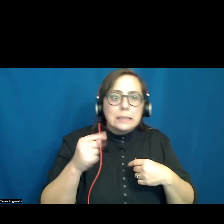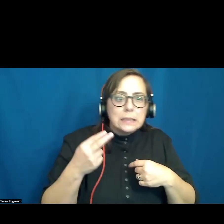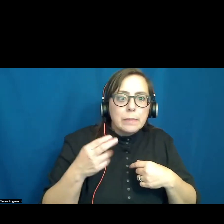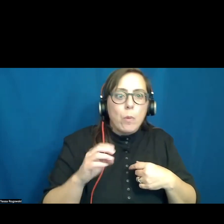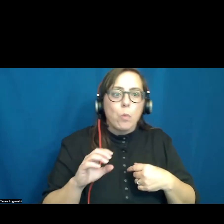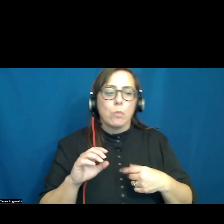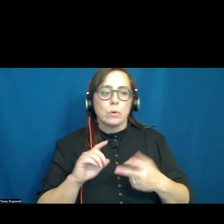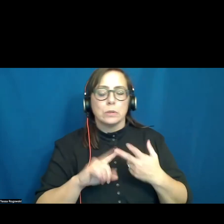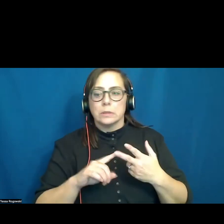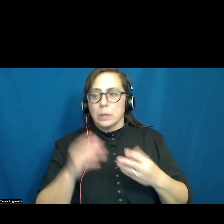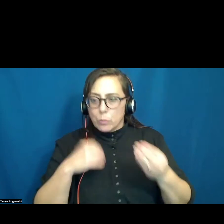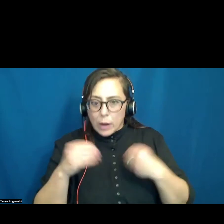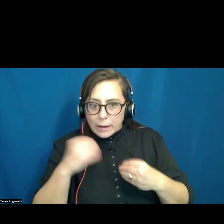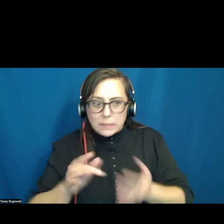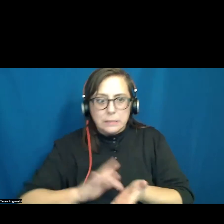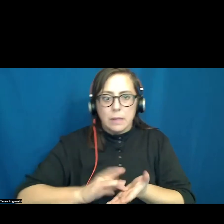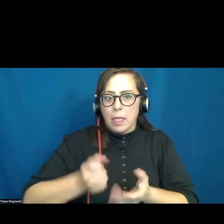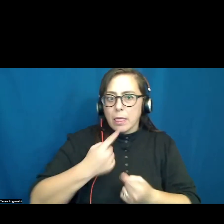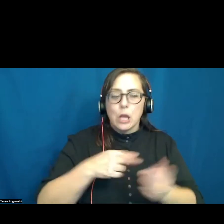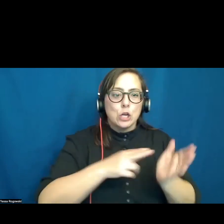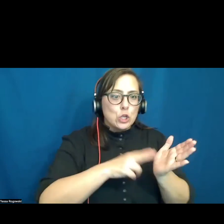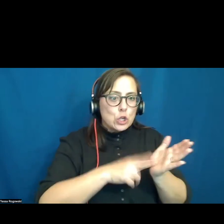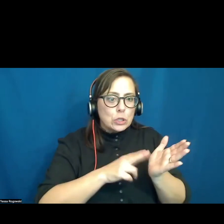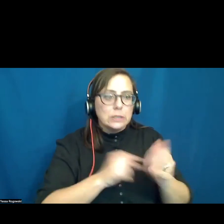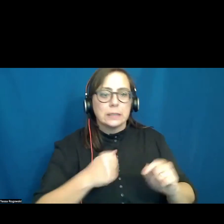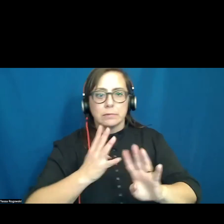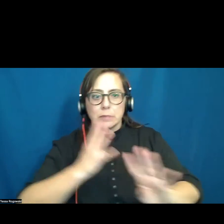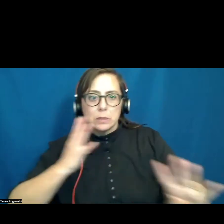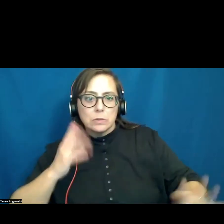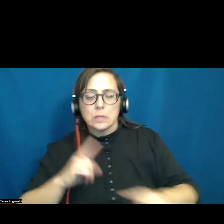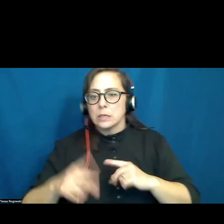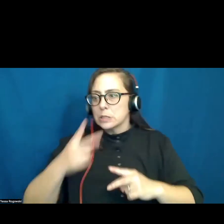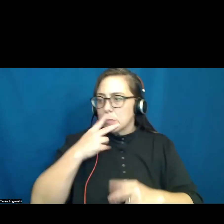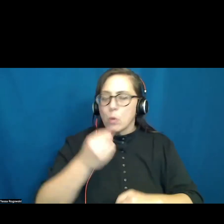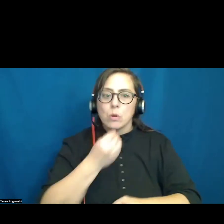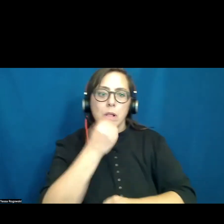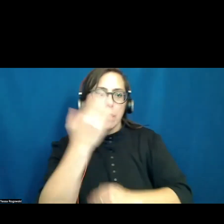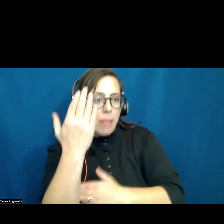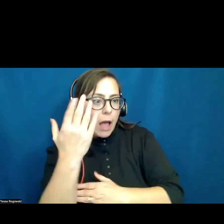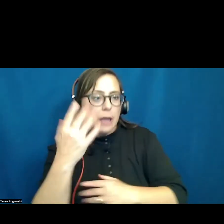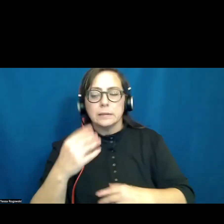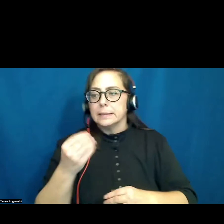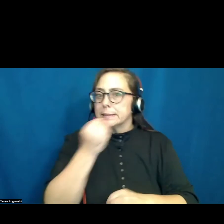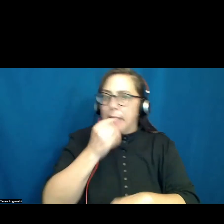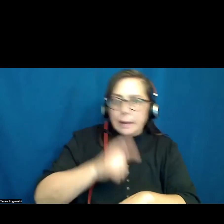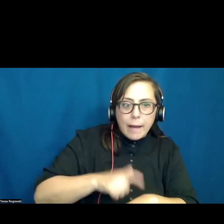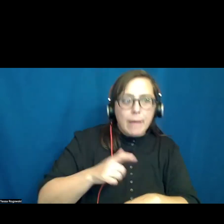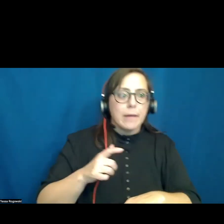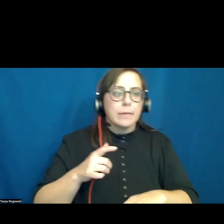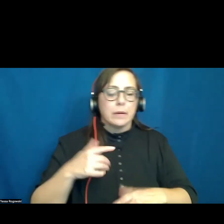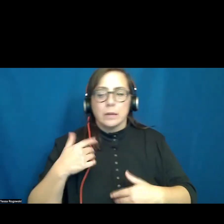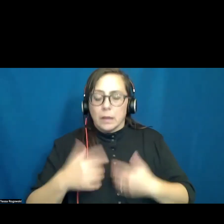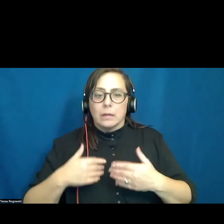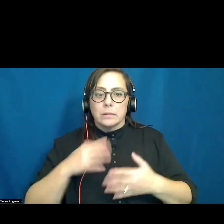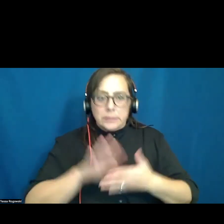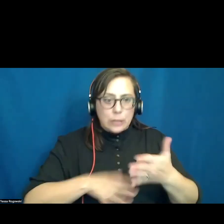breakfast, Klonopin, nurse's station Q, smokes, lunch, PRN, snack time, slowly unraveling